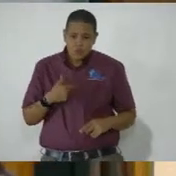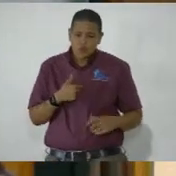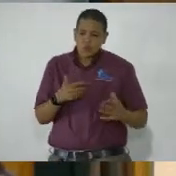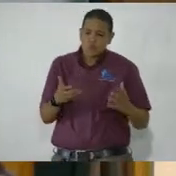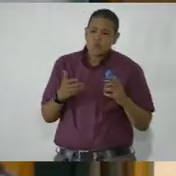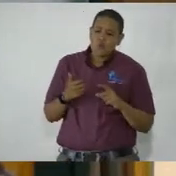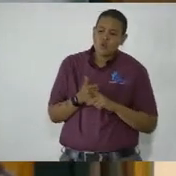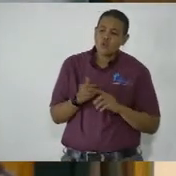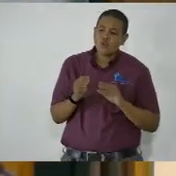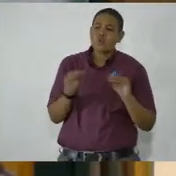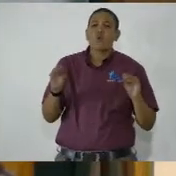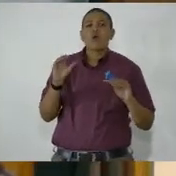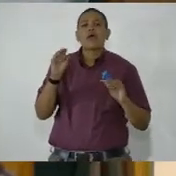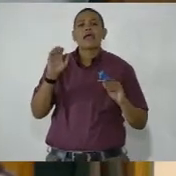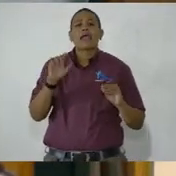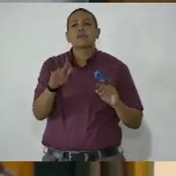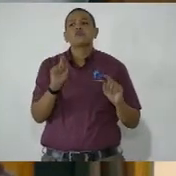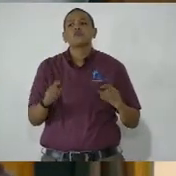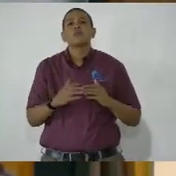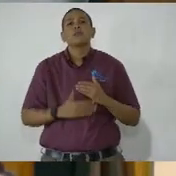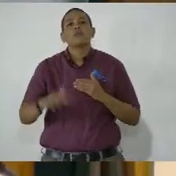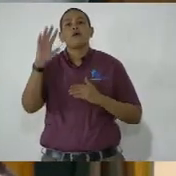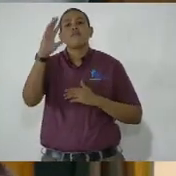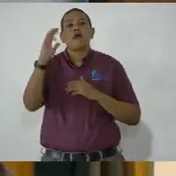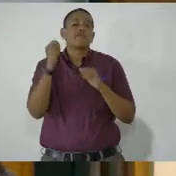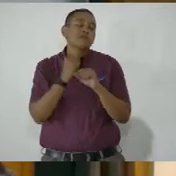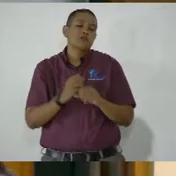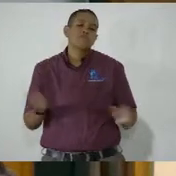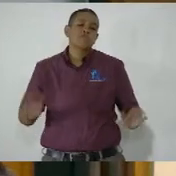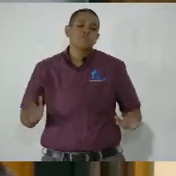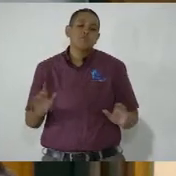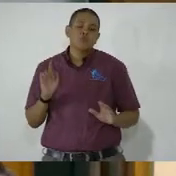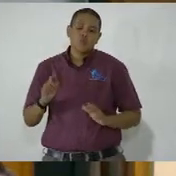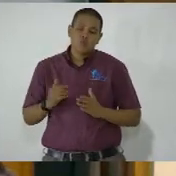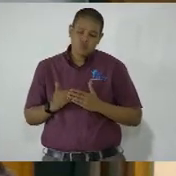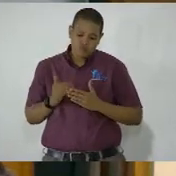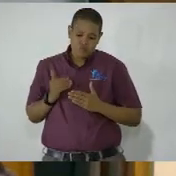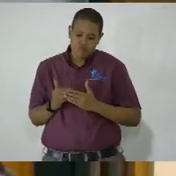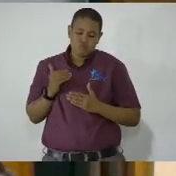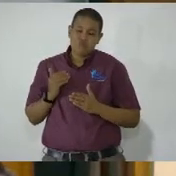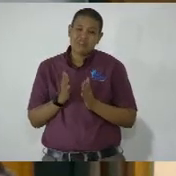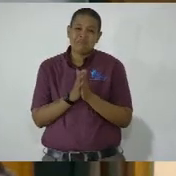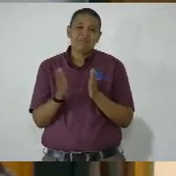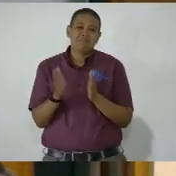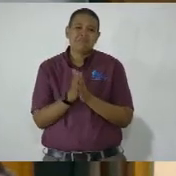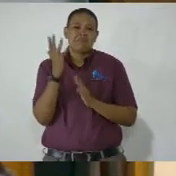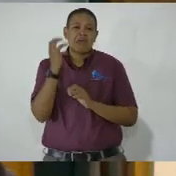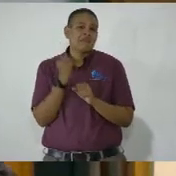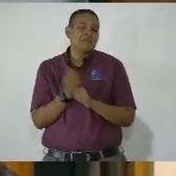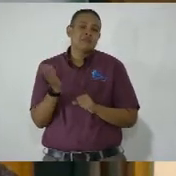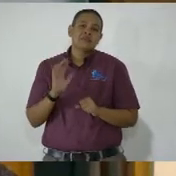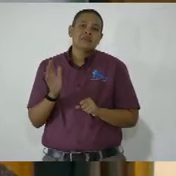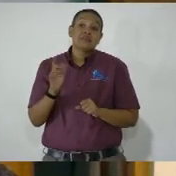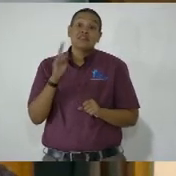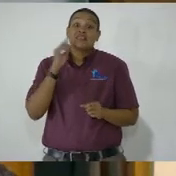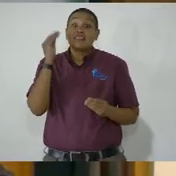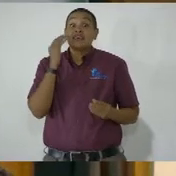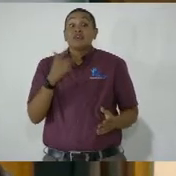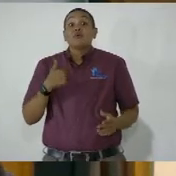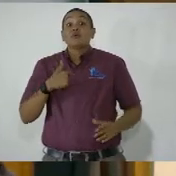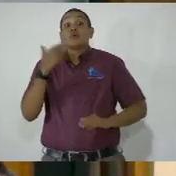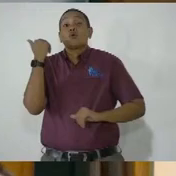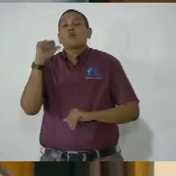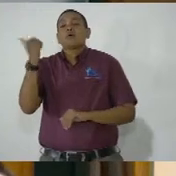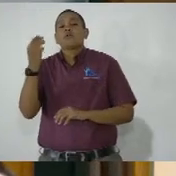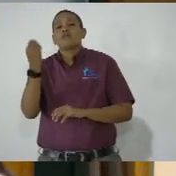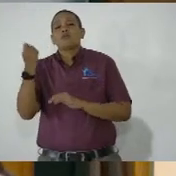that no case should go beyond 5 years at any sector. And certainly, Madam Speaker, we hope in another few